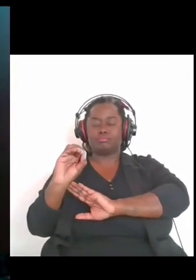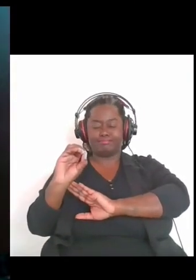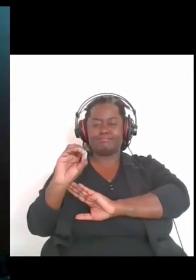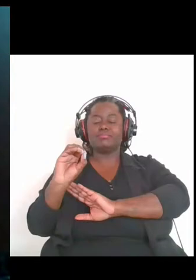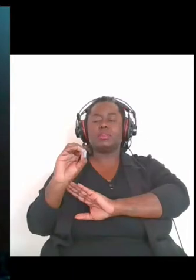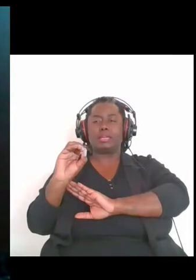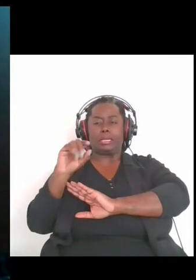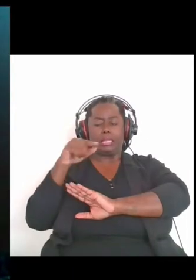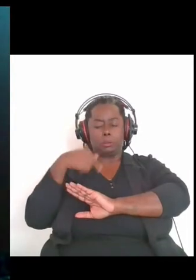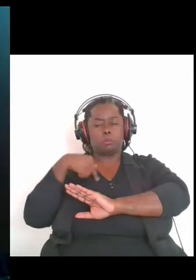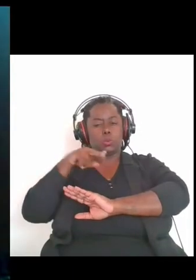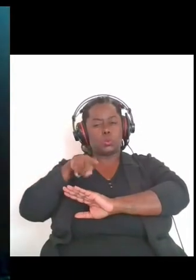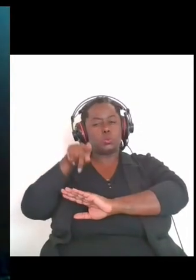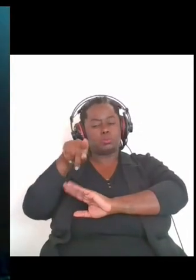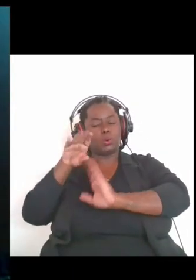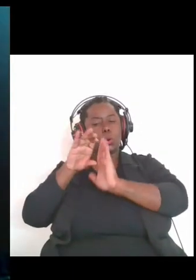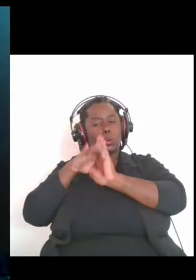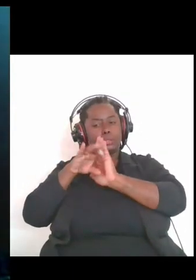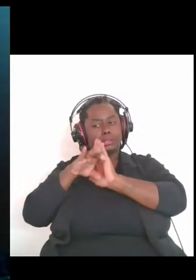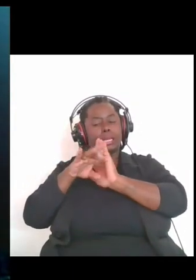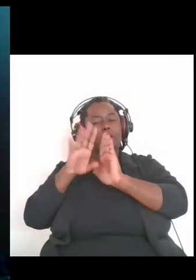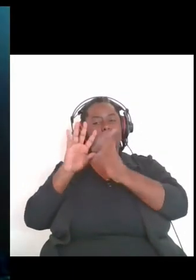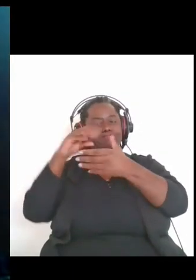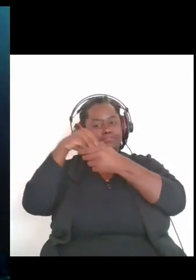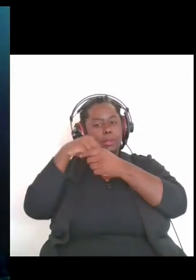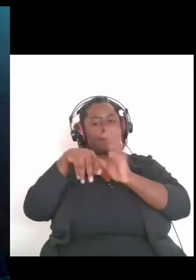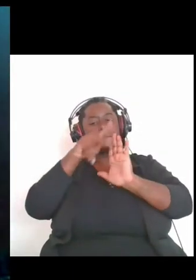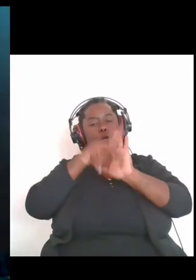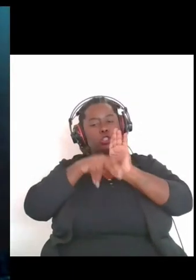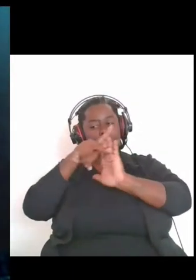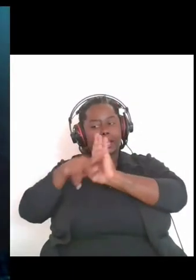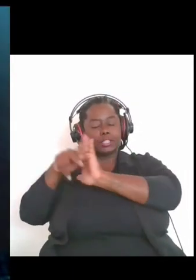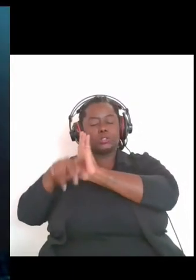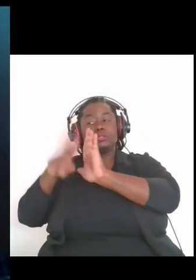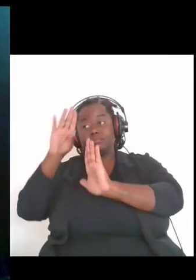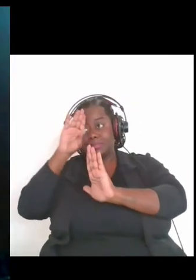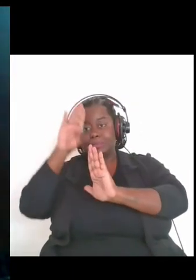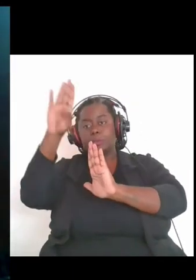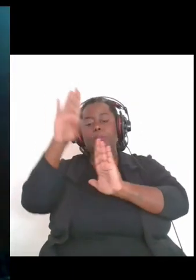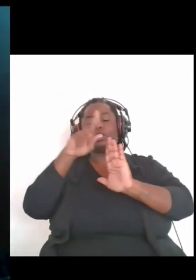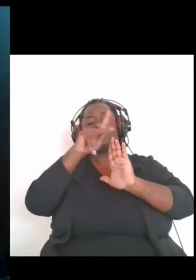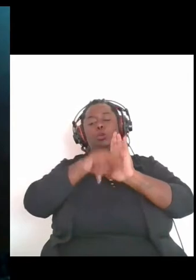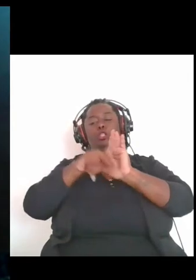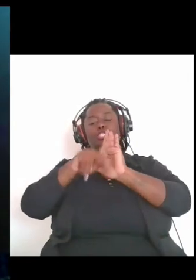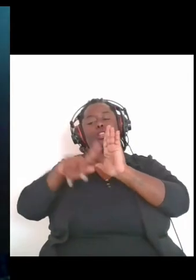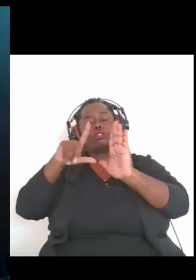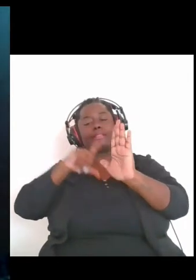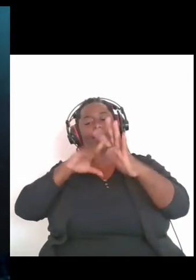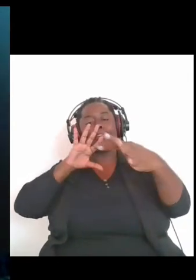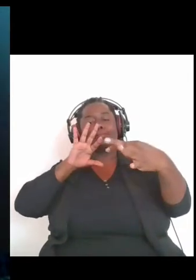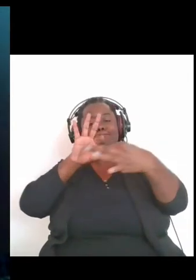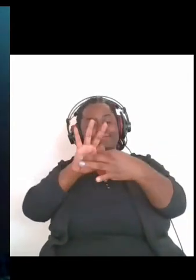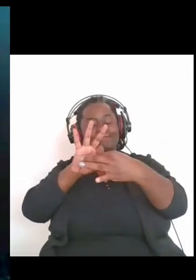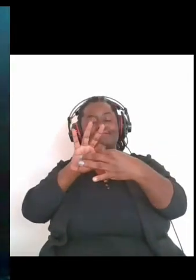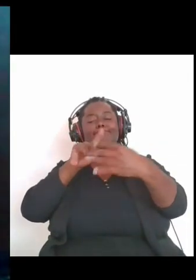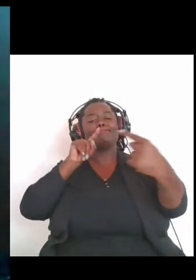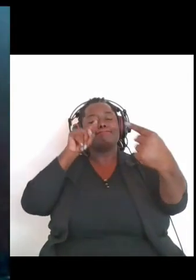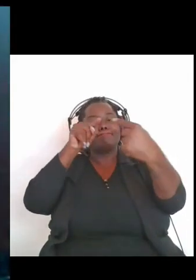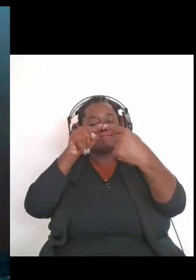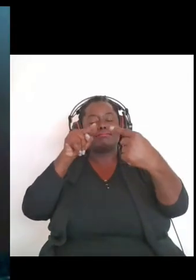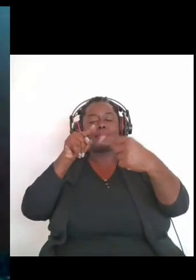retrofuturism to talk about some projects that add this tension of